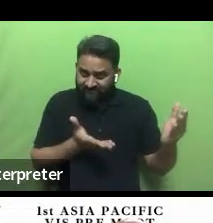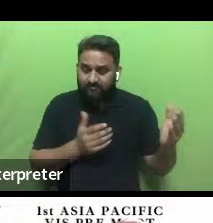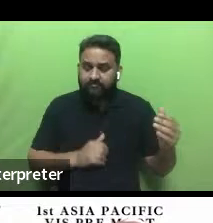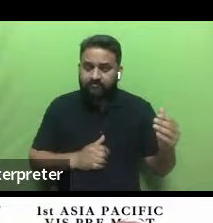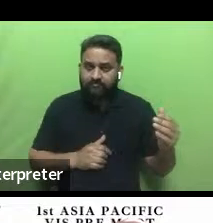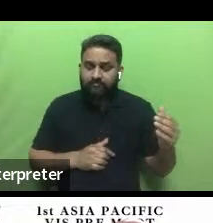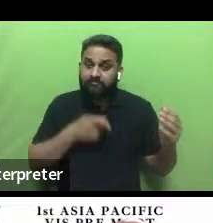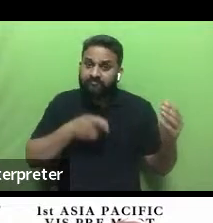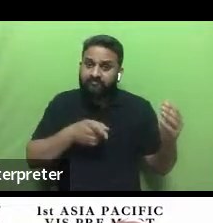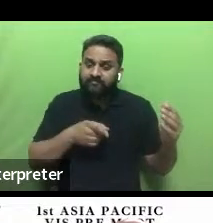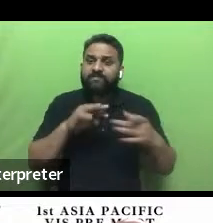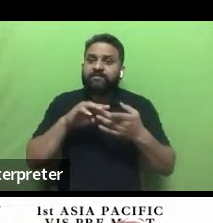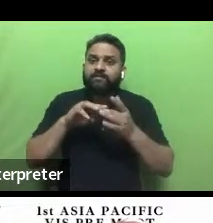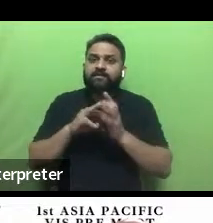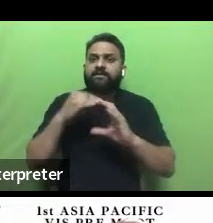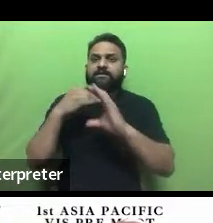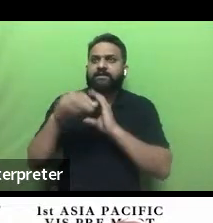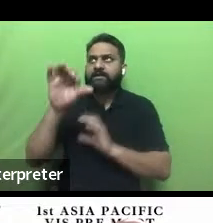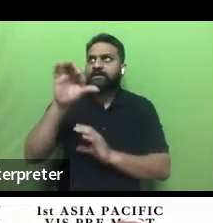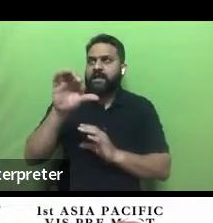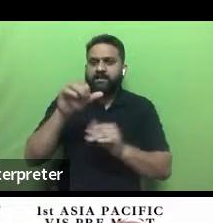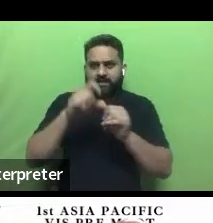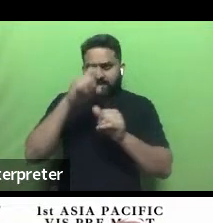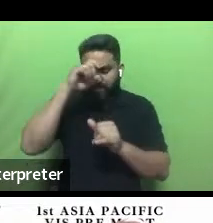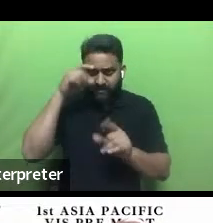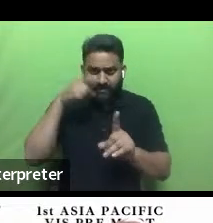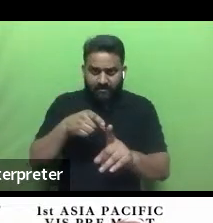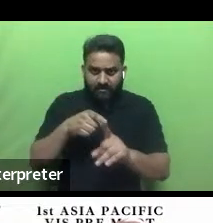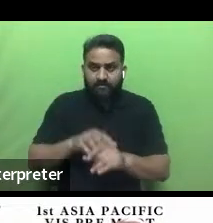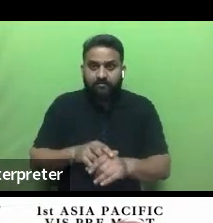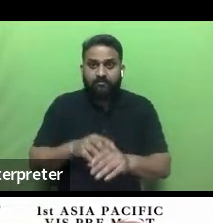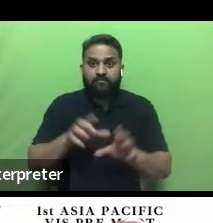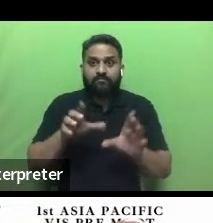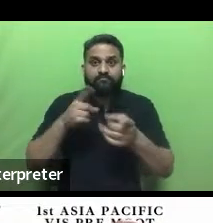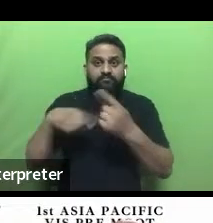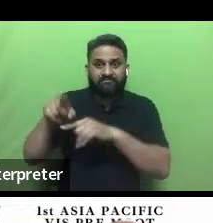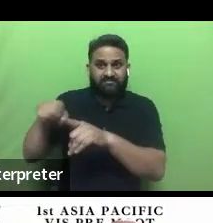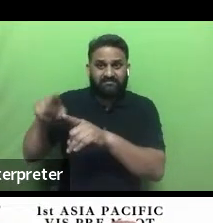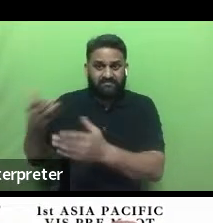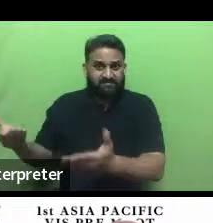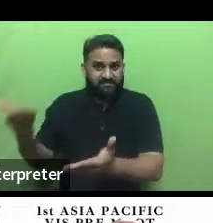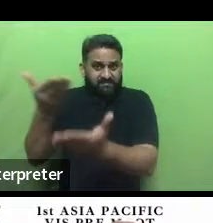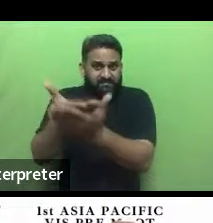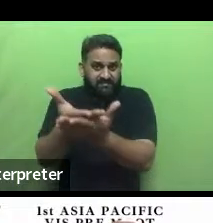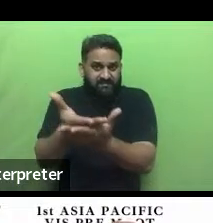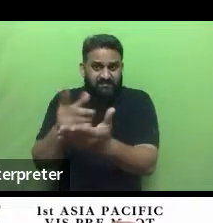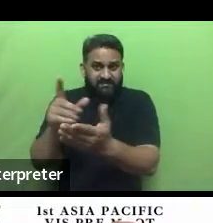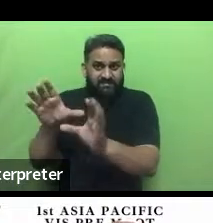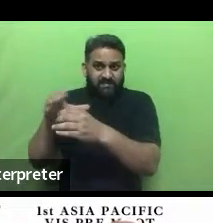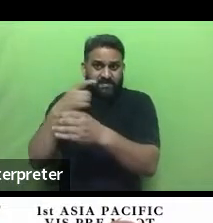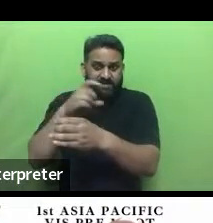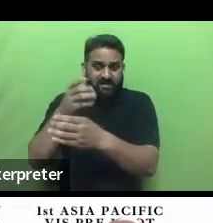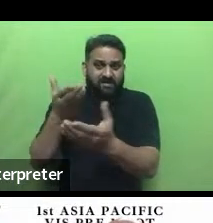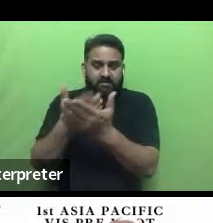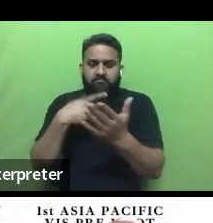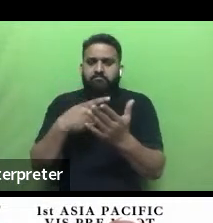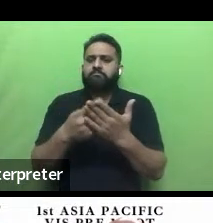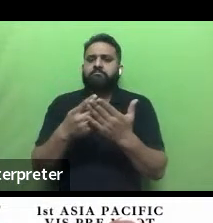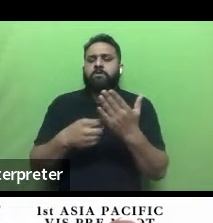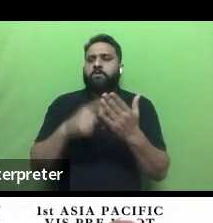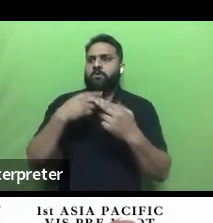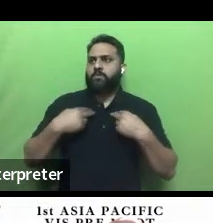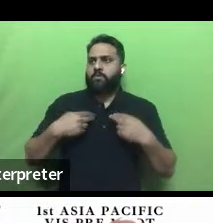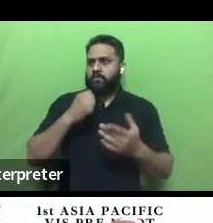is the email of 9th April. The opposing counsel has submitted herein that this email constitutes a legally